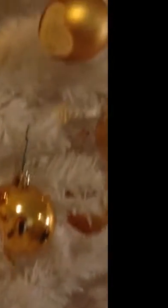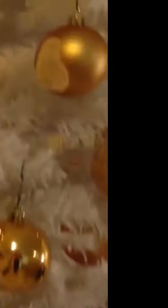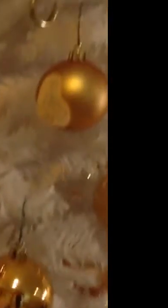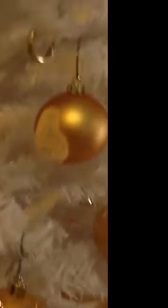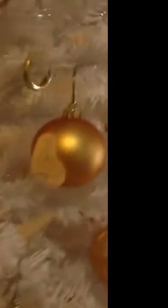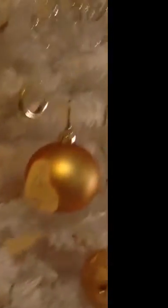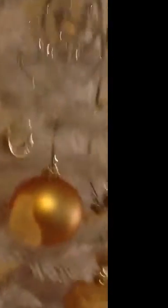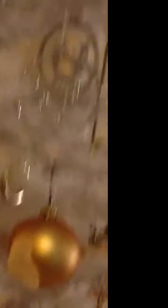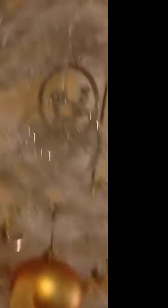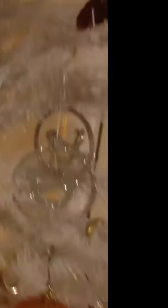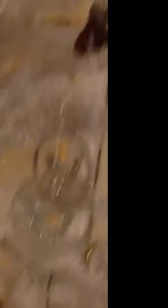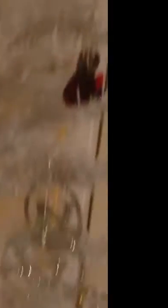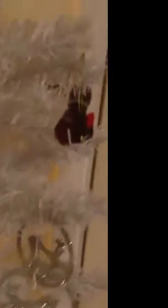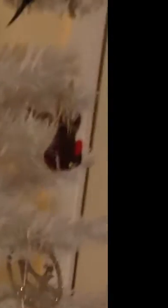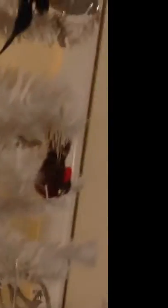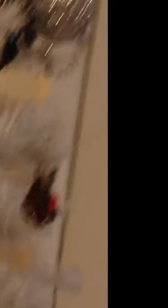lavin'